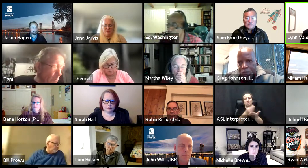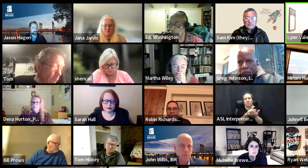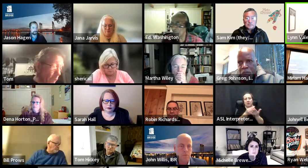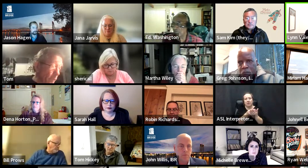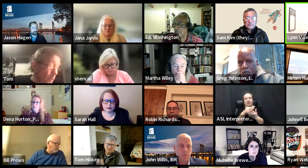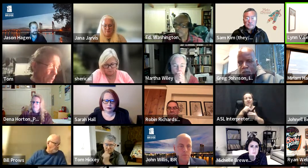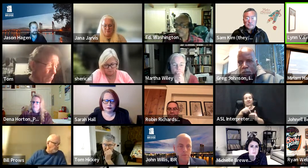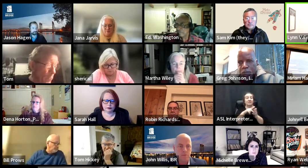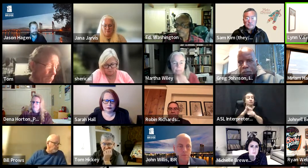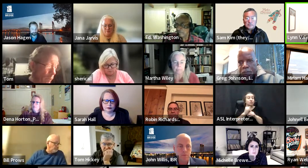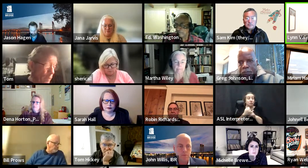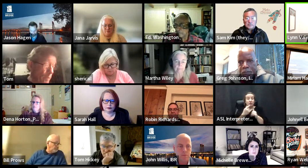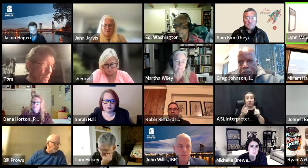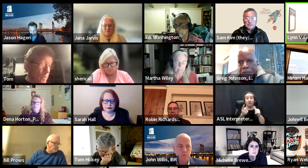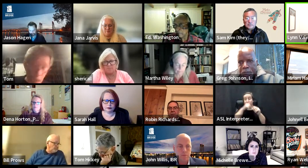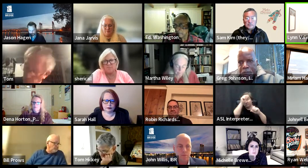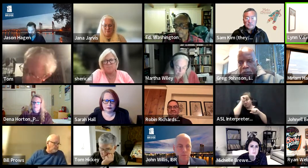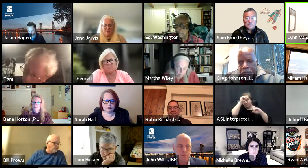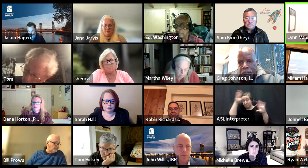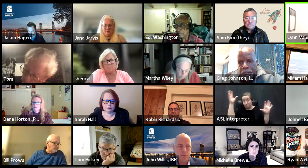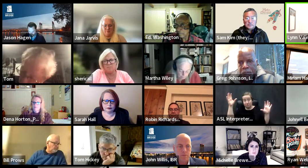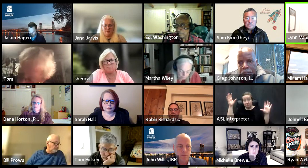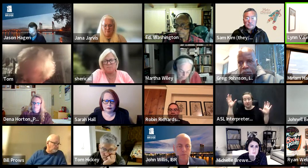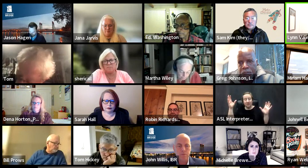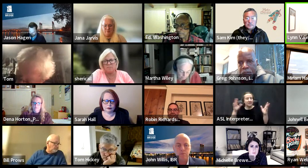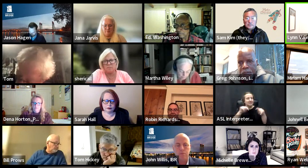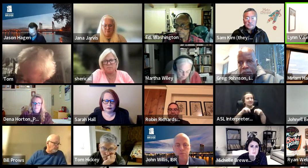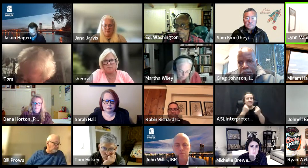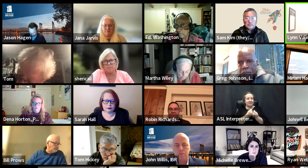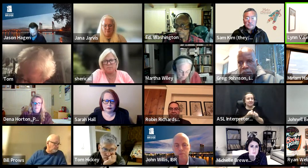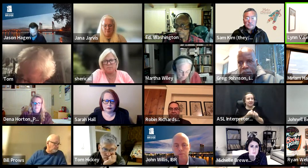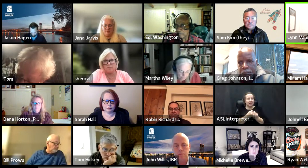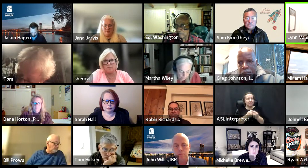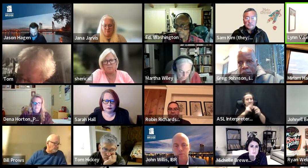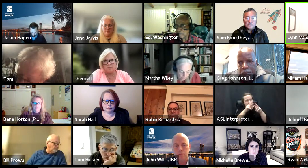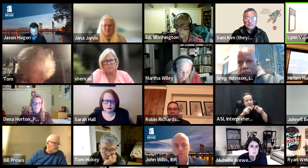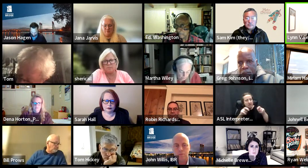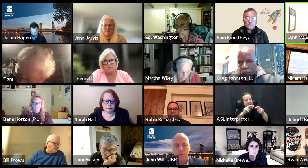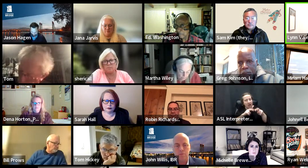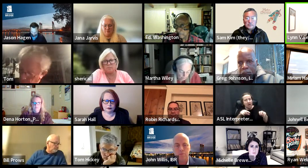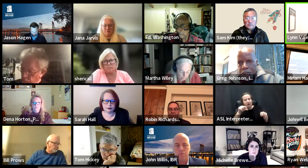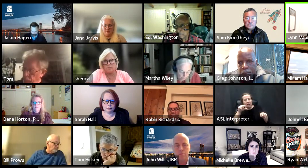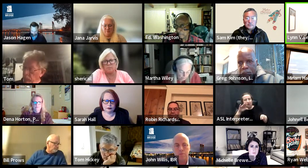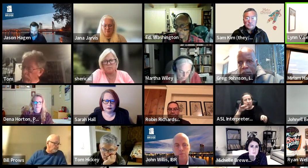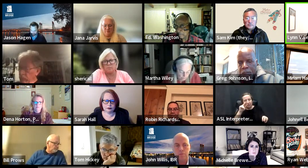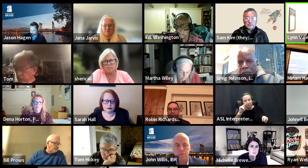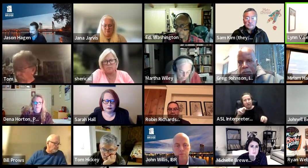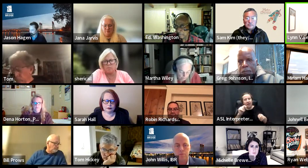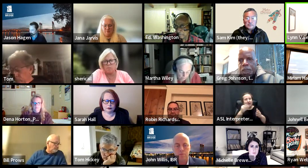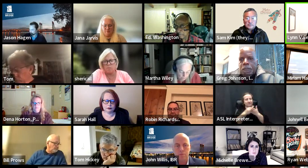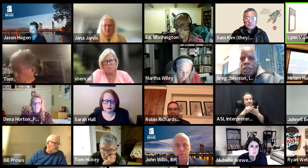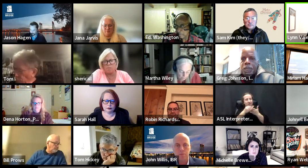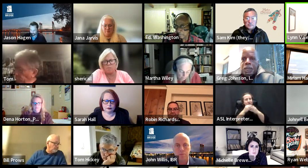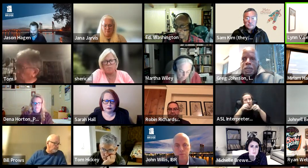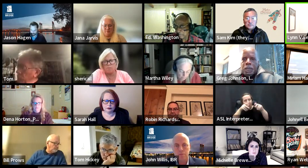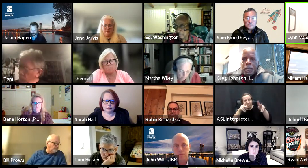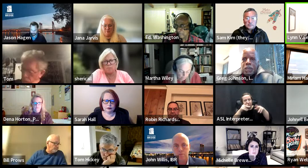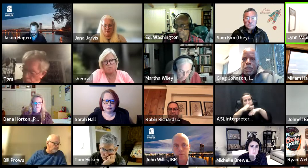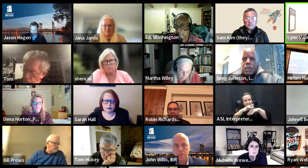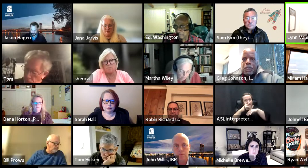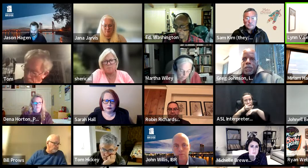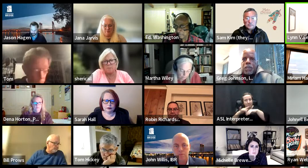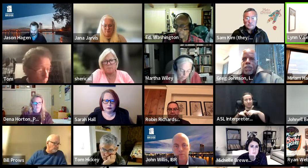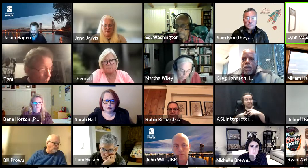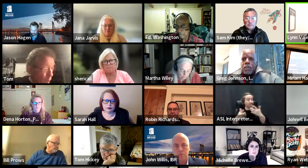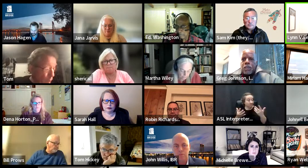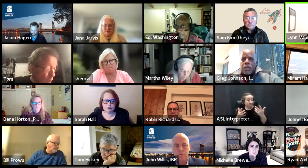was initially envisioned, the team did an analysis of grant funding opportunities that might be available, and all